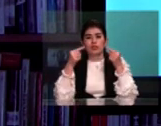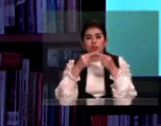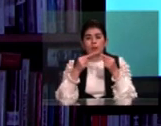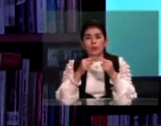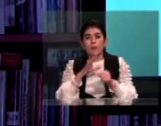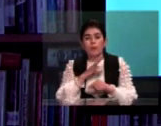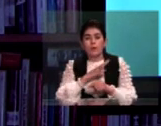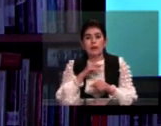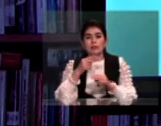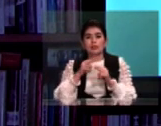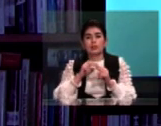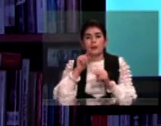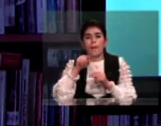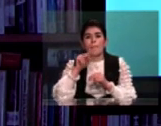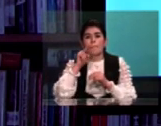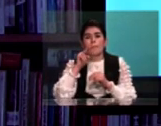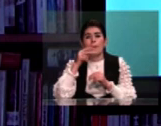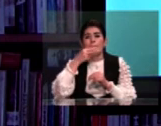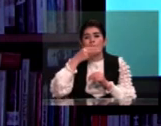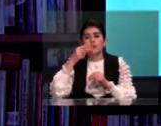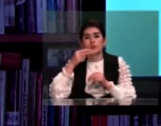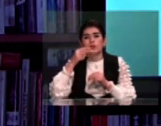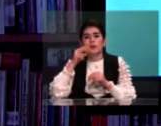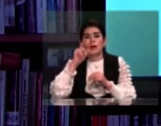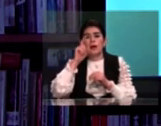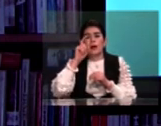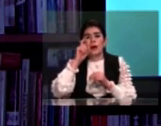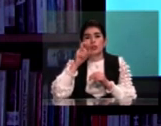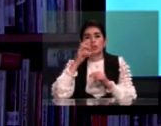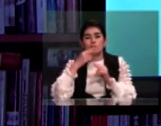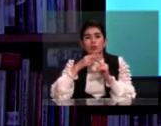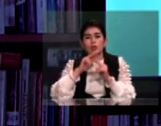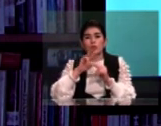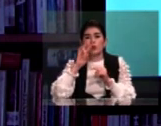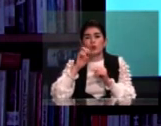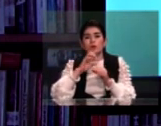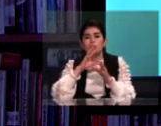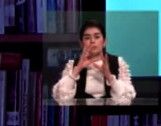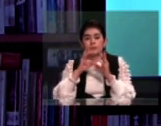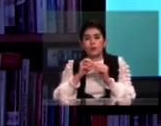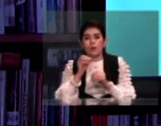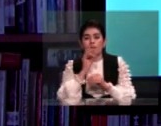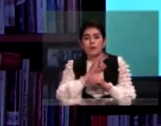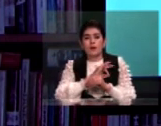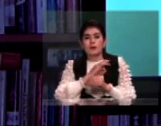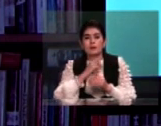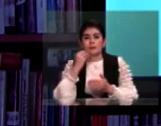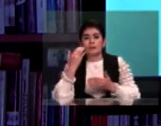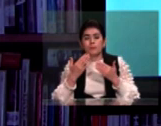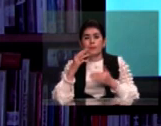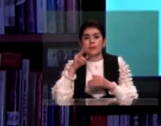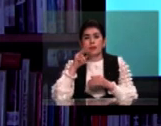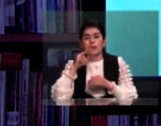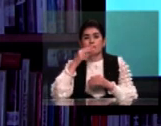chiqadi. Ya'ni bu yerdan p barobar h nu taqsim s formulani hosil qilamiz. Agarda